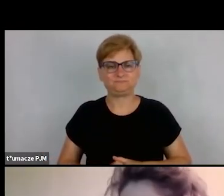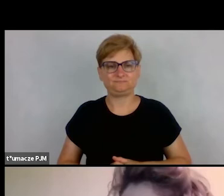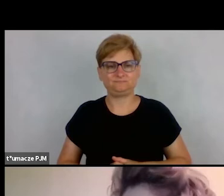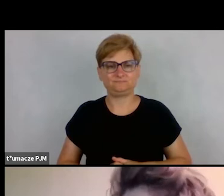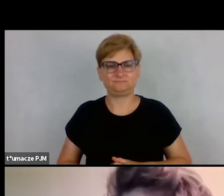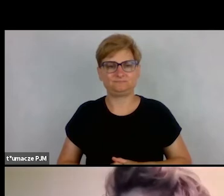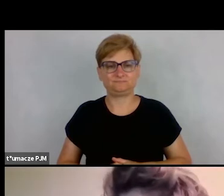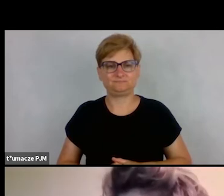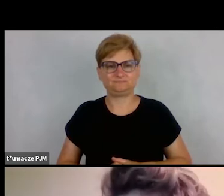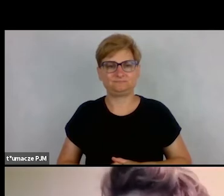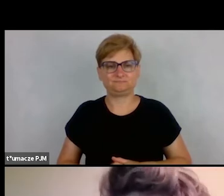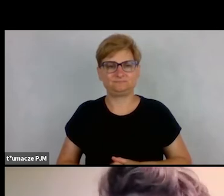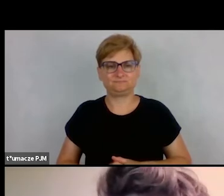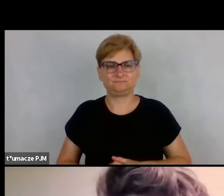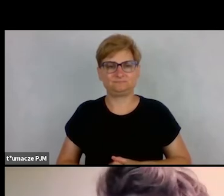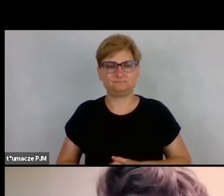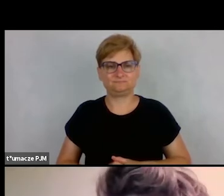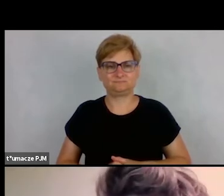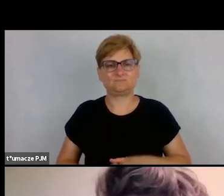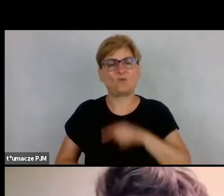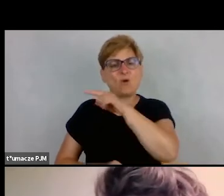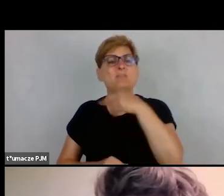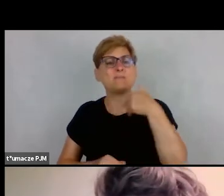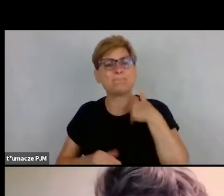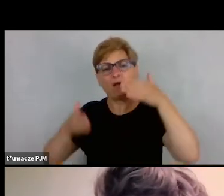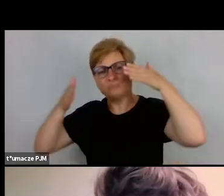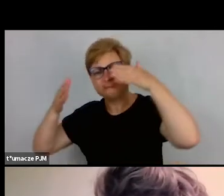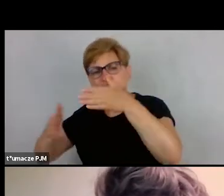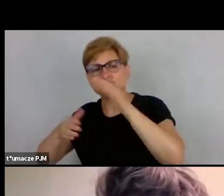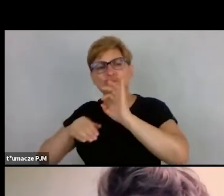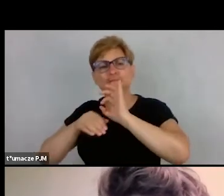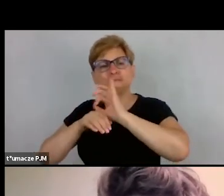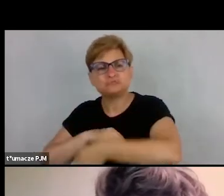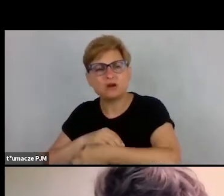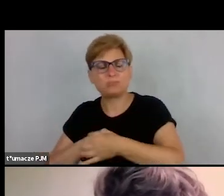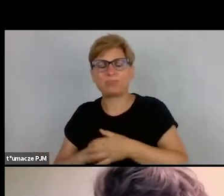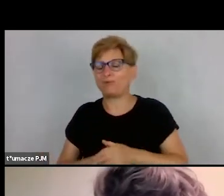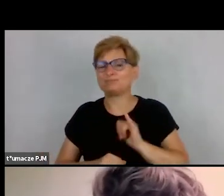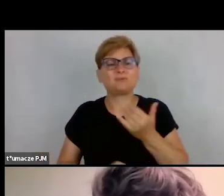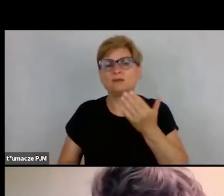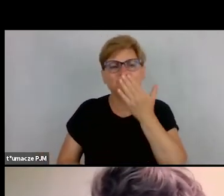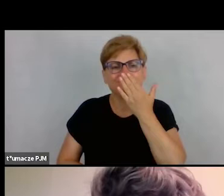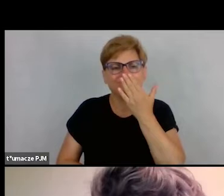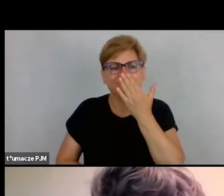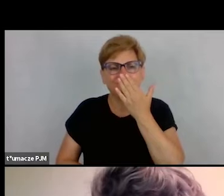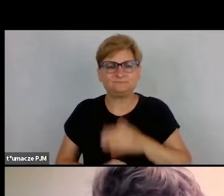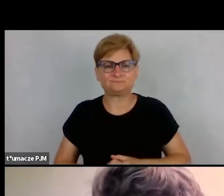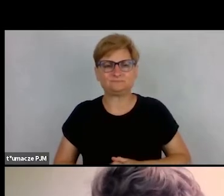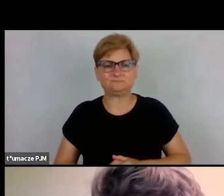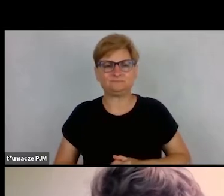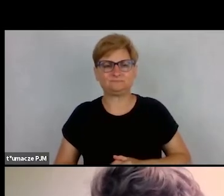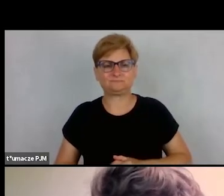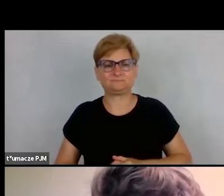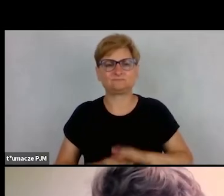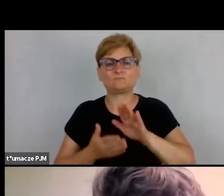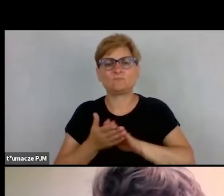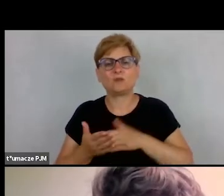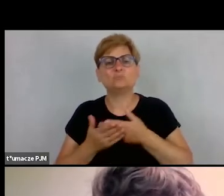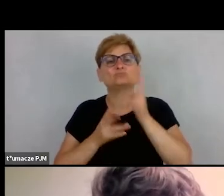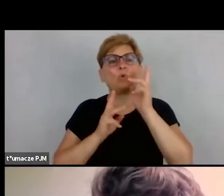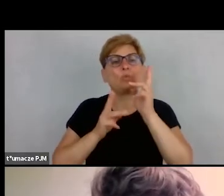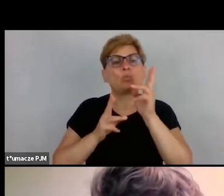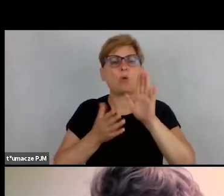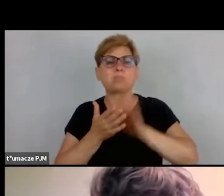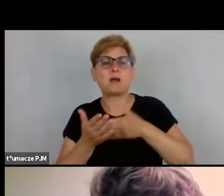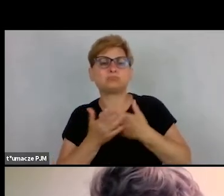late 1990s, the global community began to be aware of the extent of the problem of HIV and AIDS